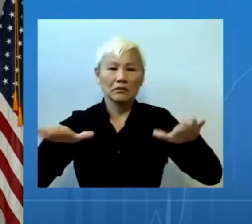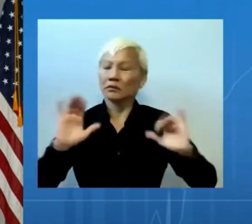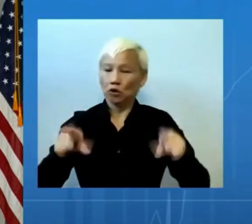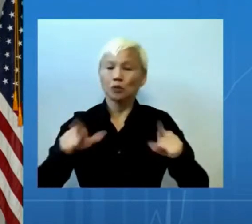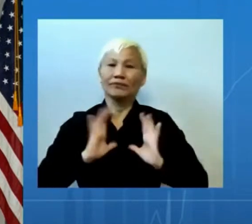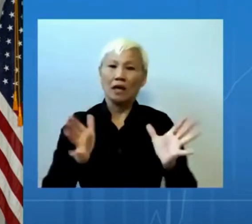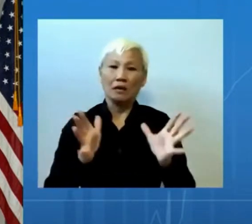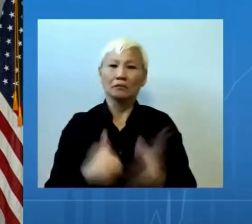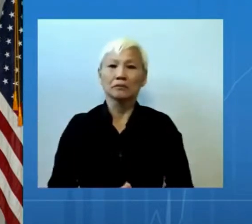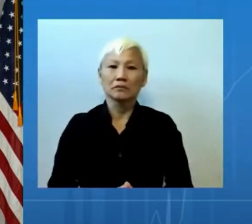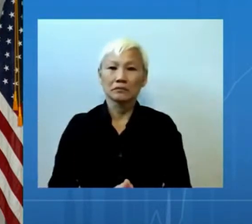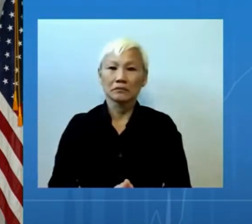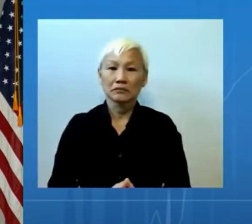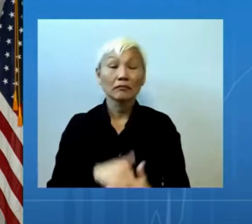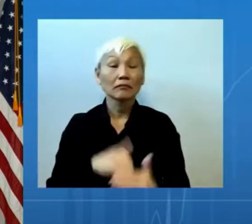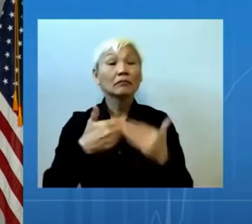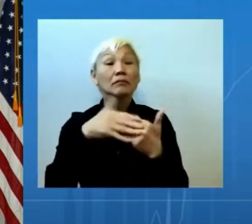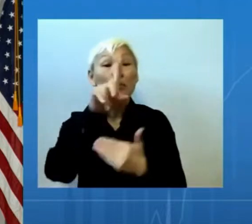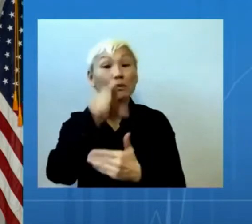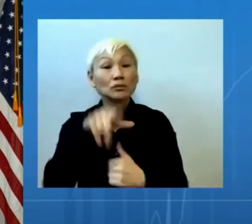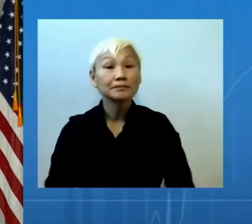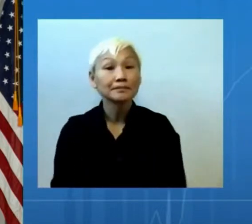Nate Wexel at The Hill.